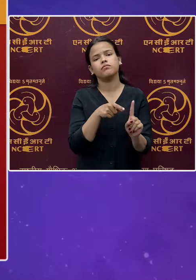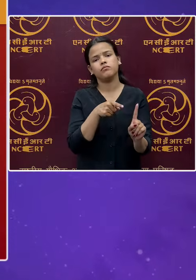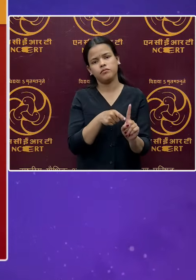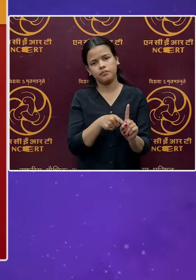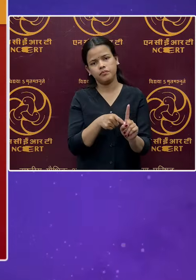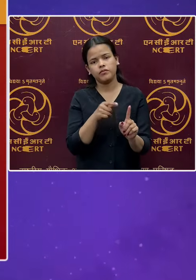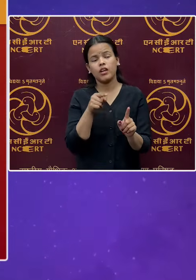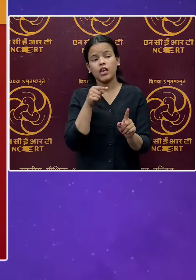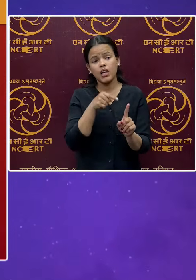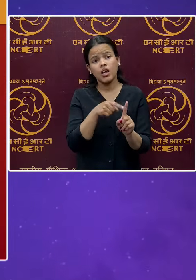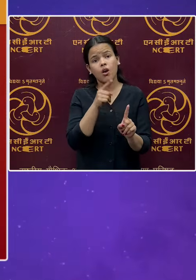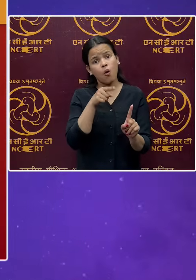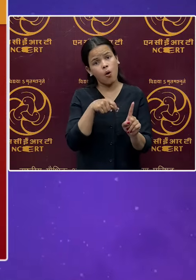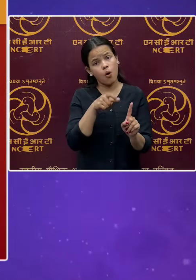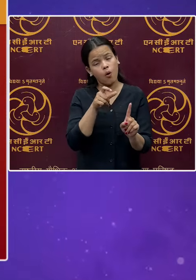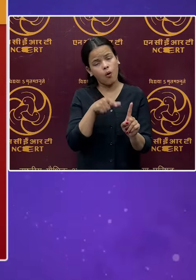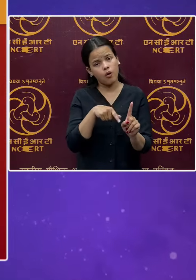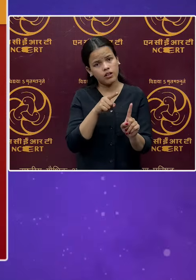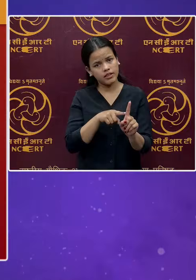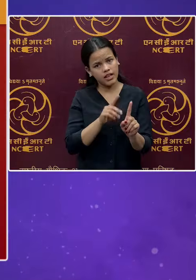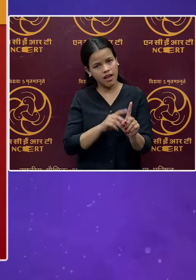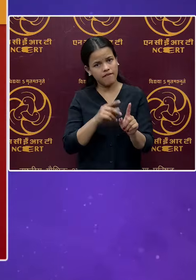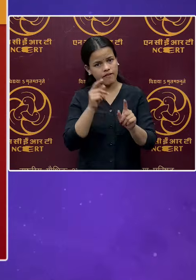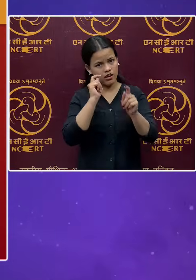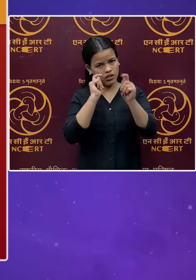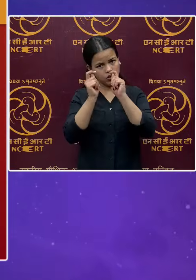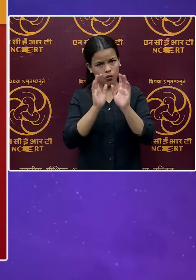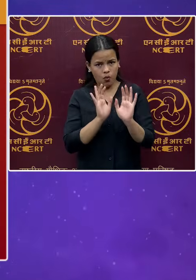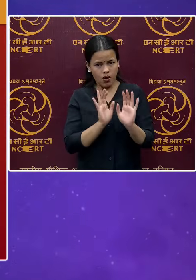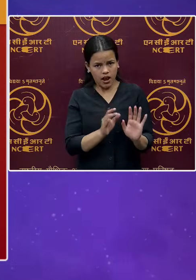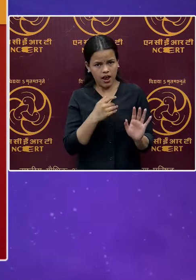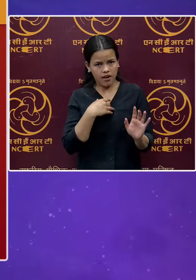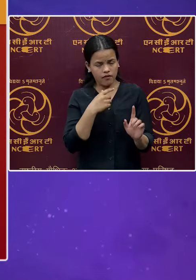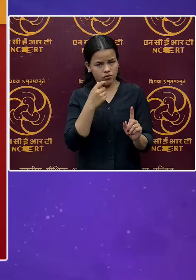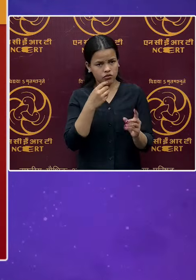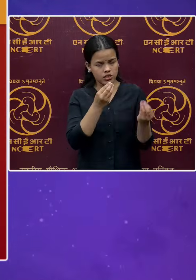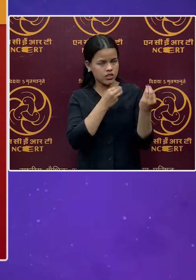administrator also create a role. Suppose a particular